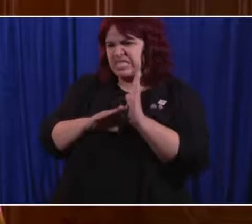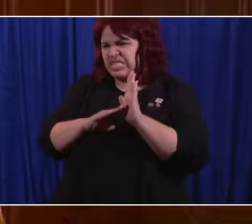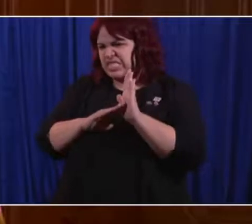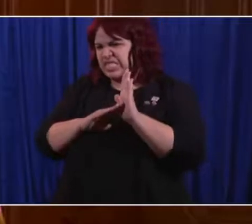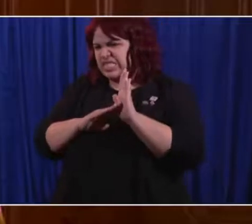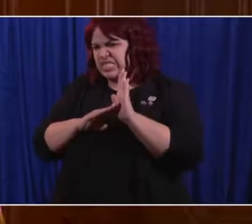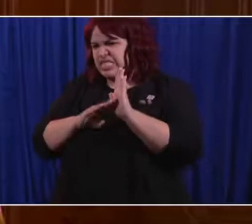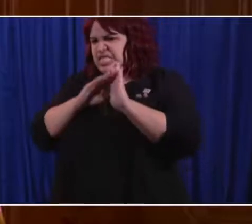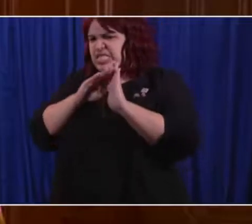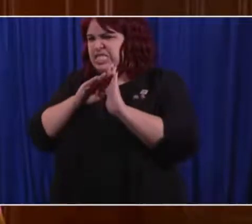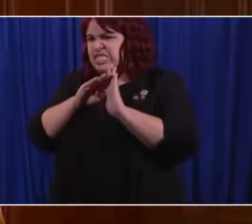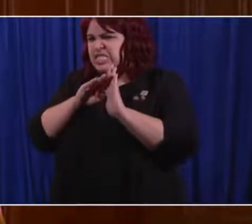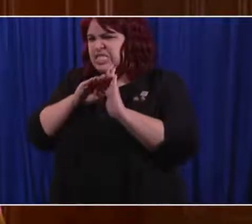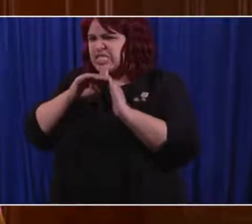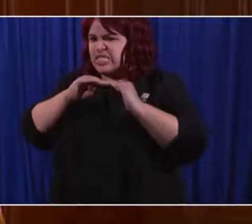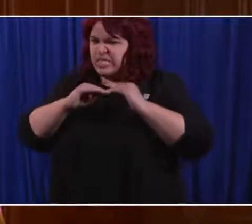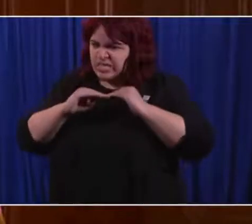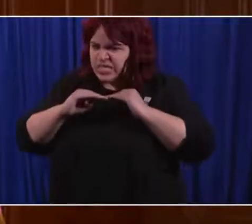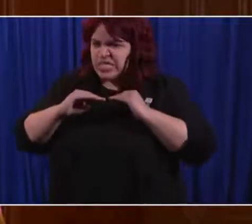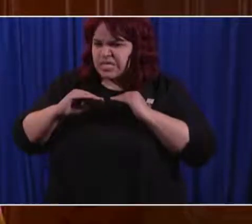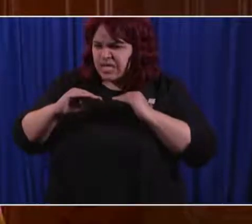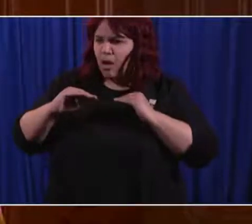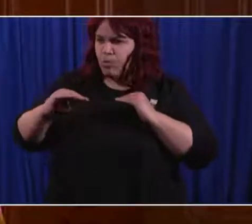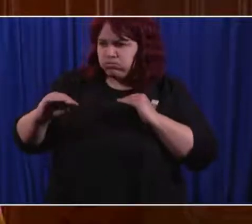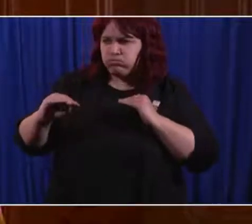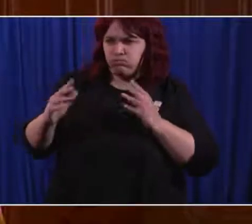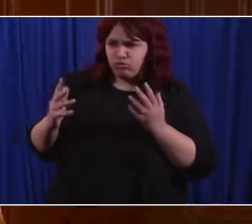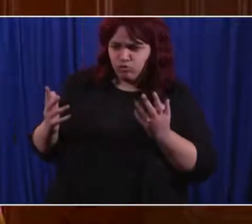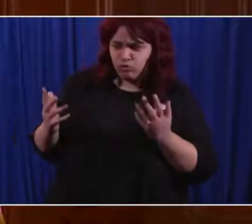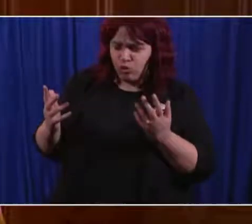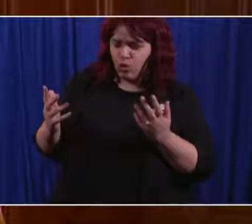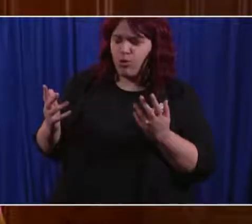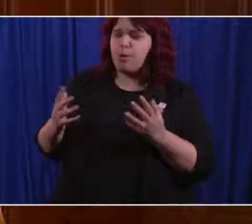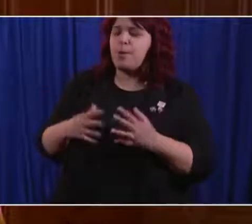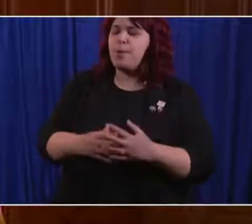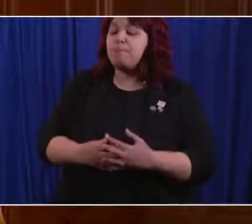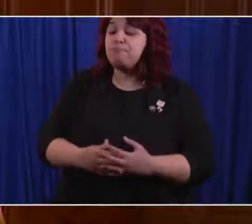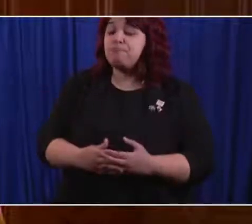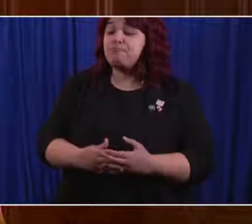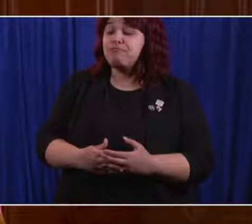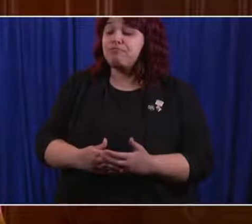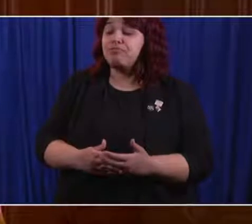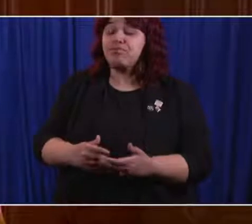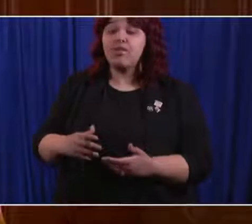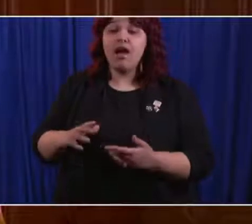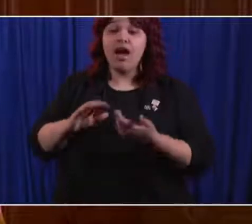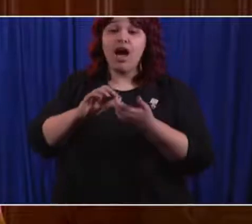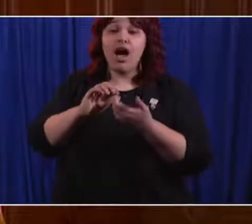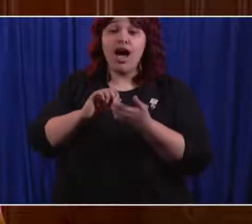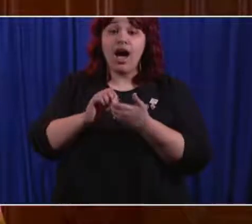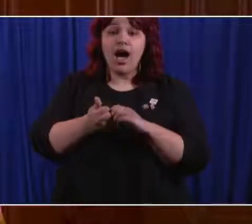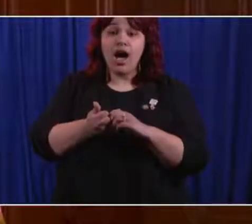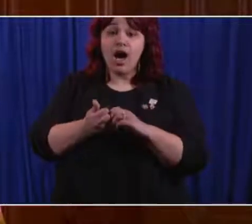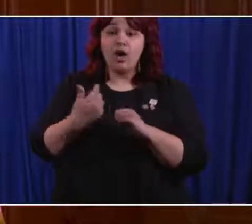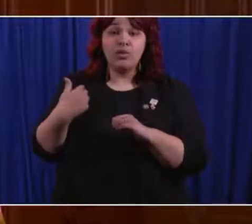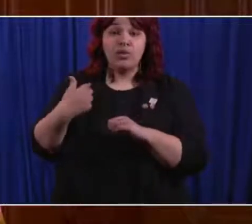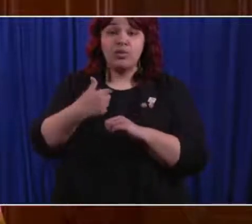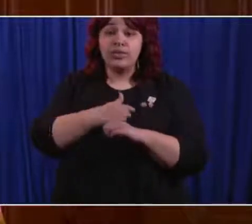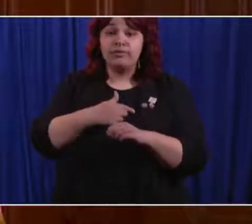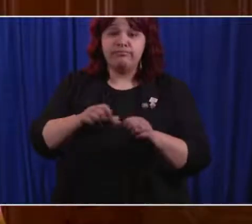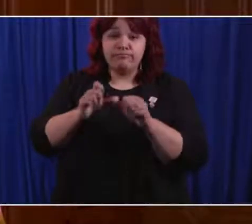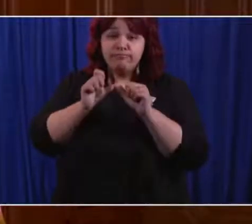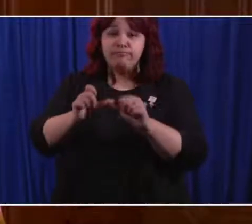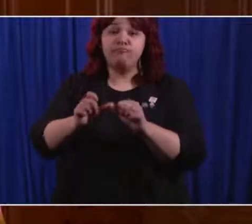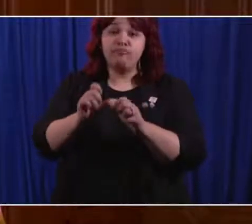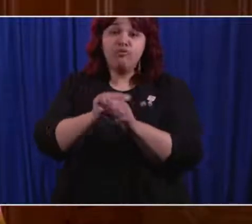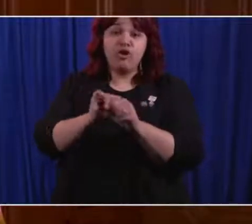kind of a plateau. So we continue to vaccinate people. We're